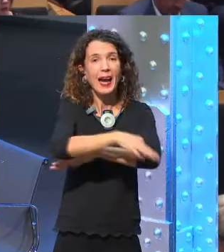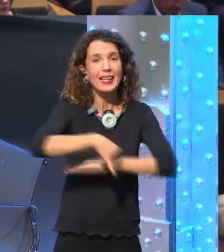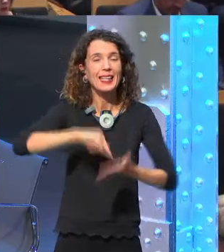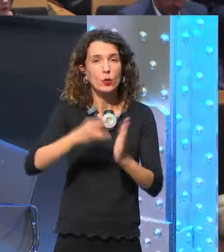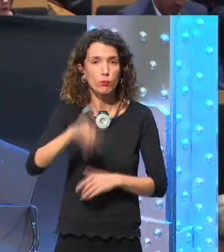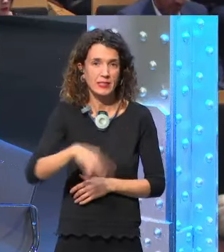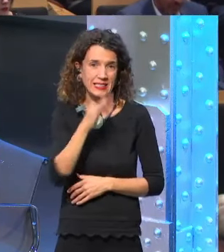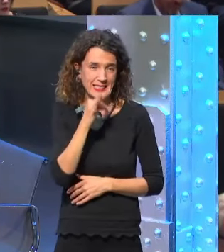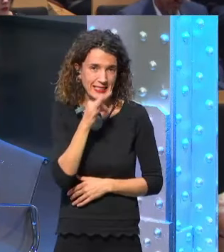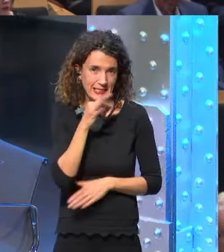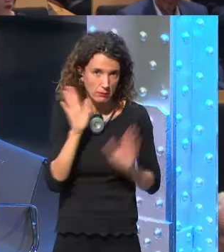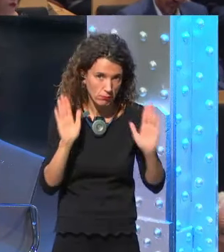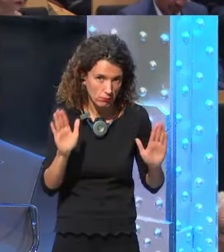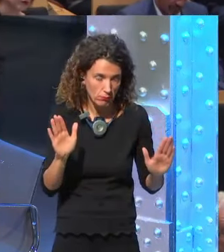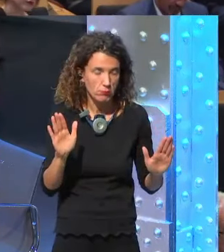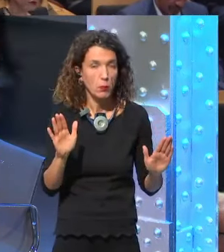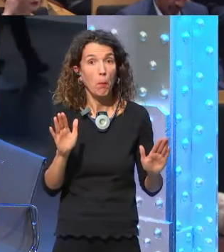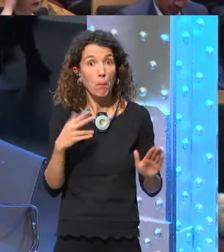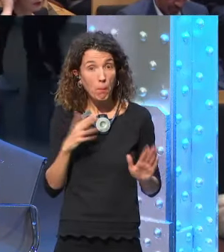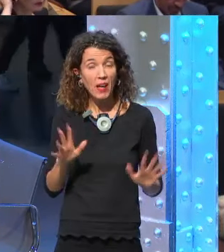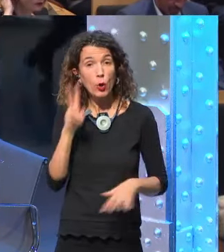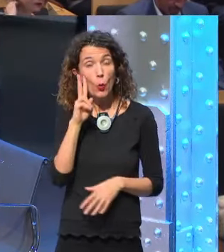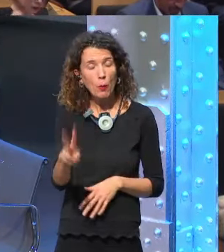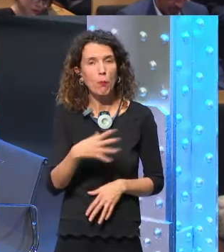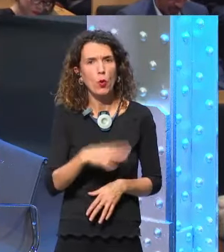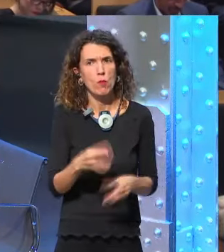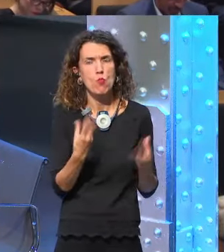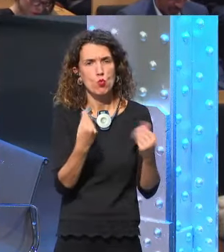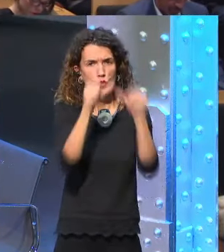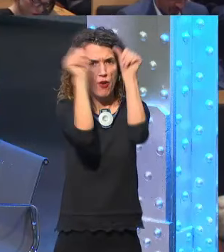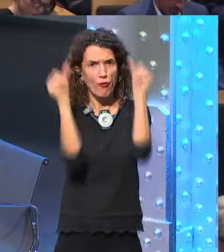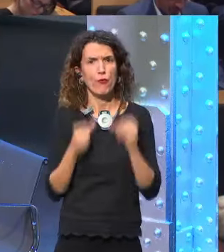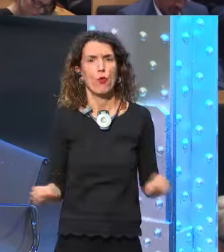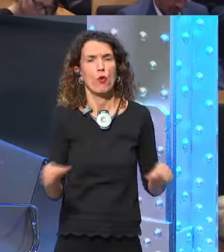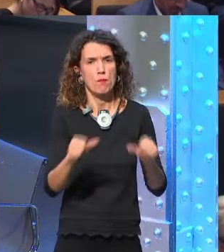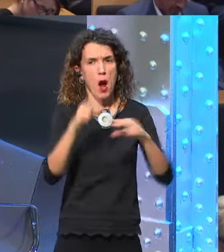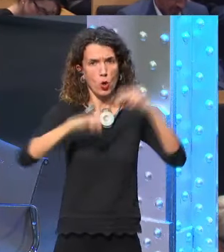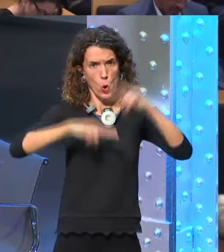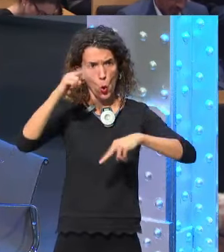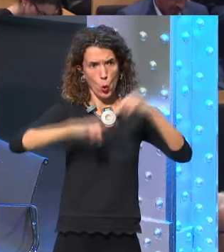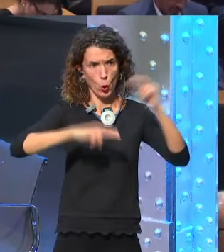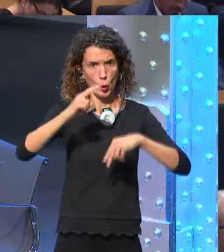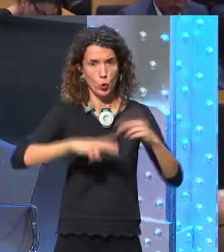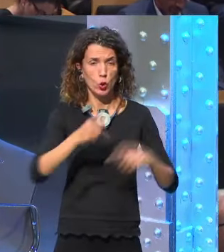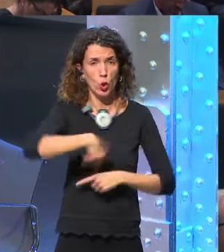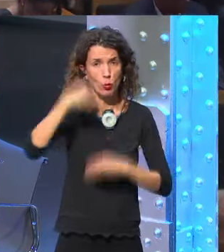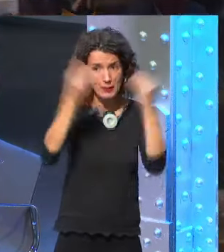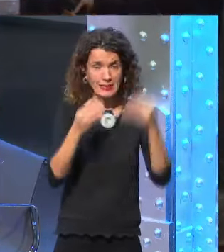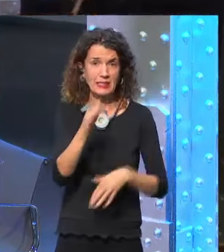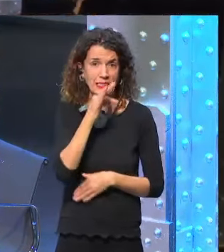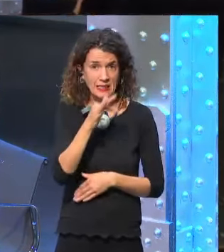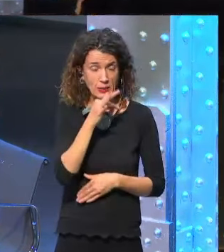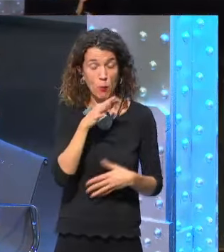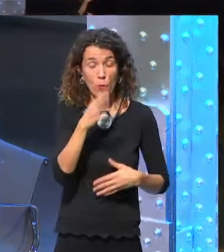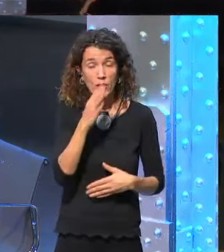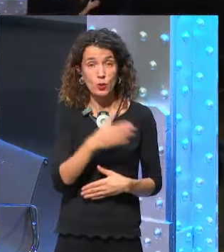is completely other ways of building which we have not yet thought about. And that's why I wanted to show you this project and how robots